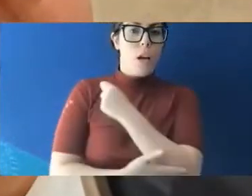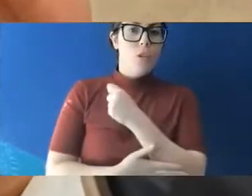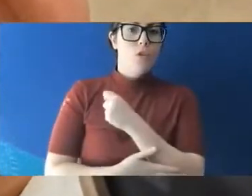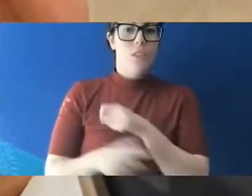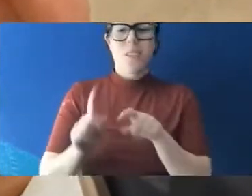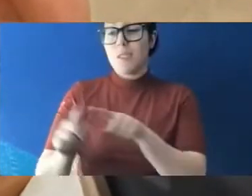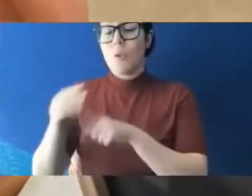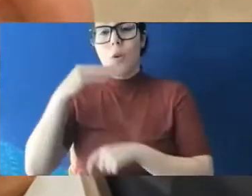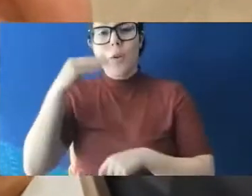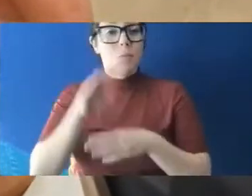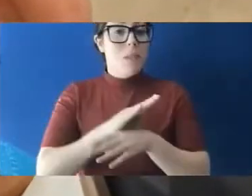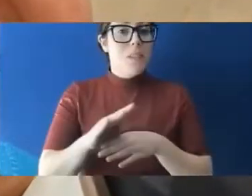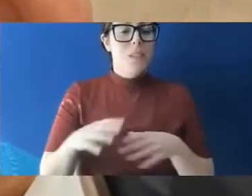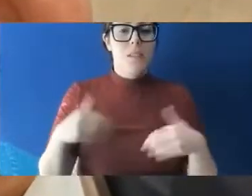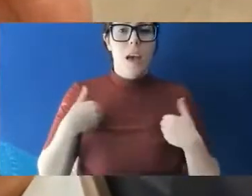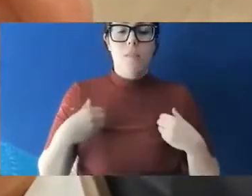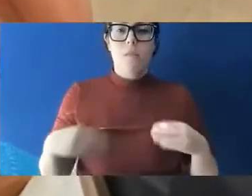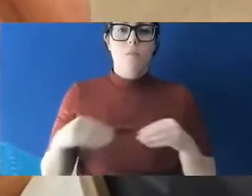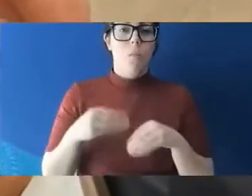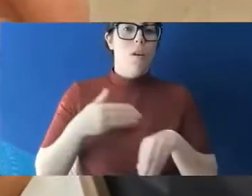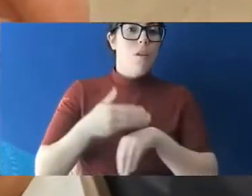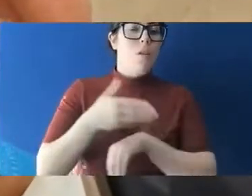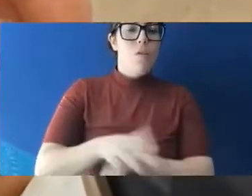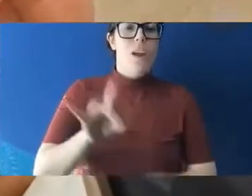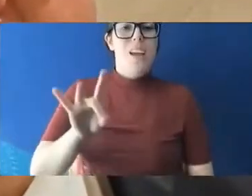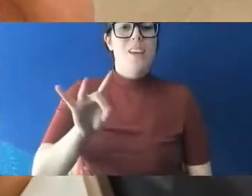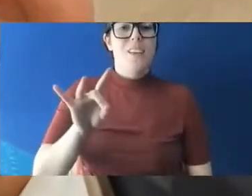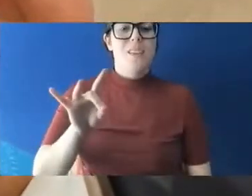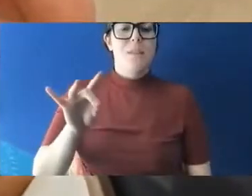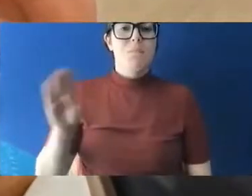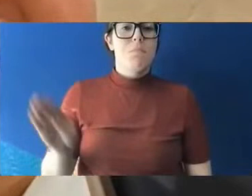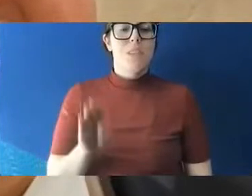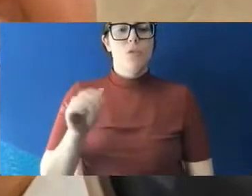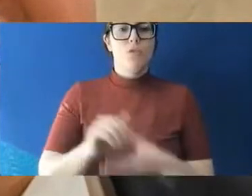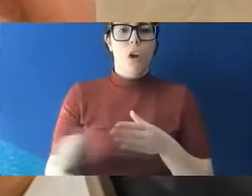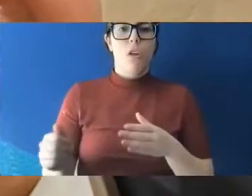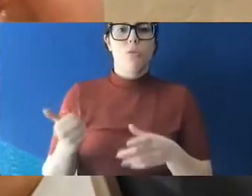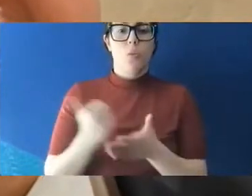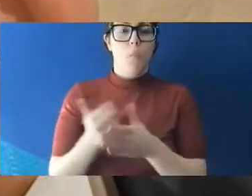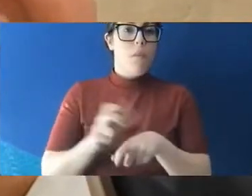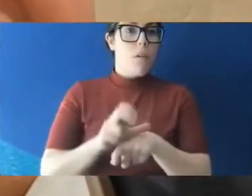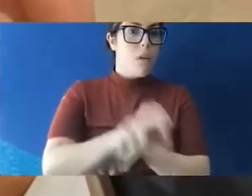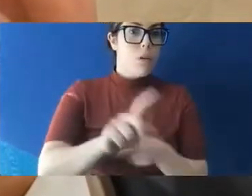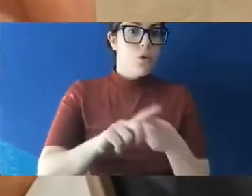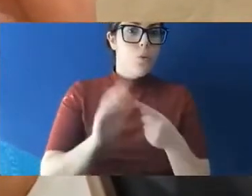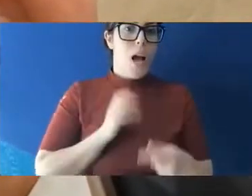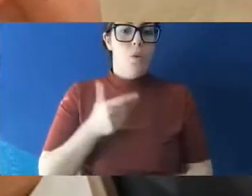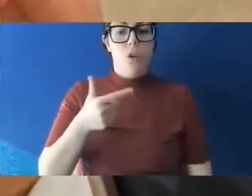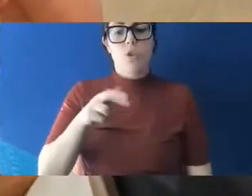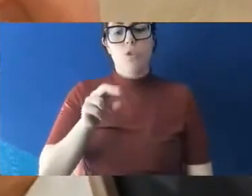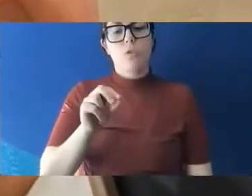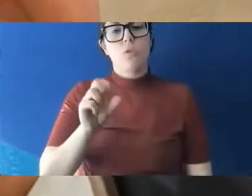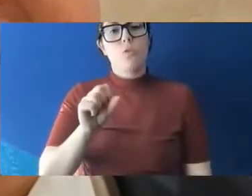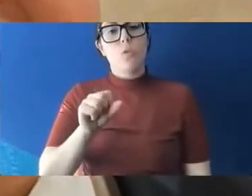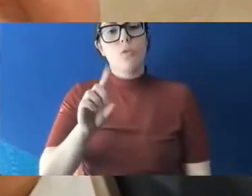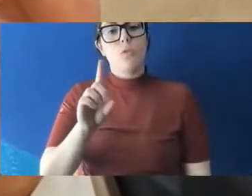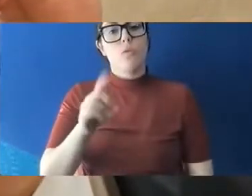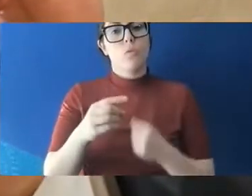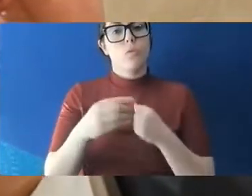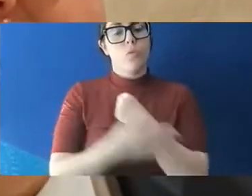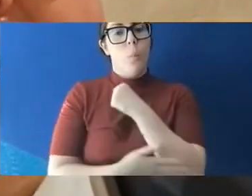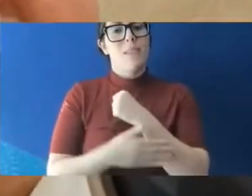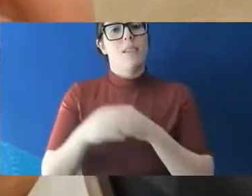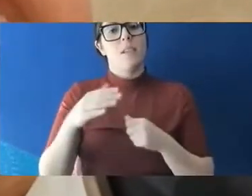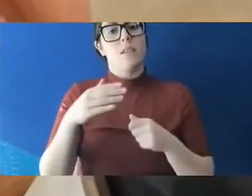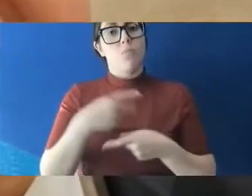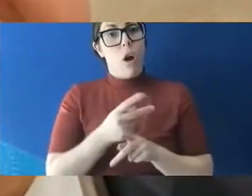more than $800 billion in economic impact to our gross domestic product. They will continue to create jobs, provide access to